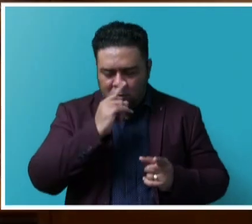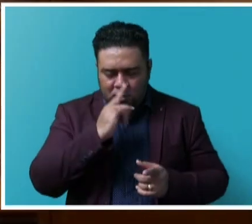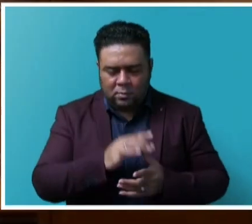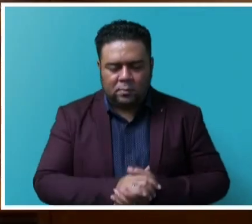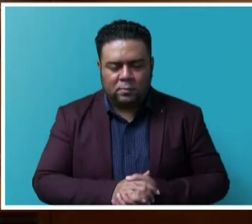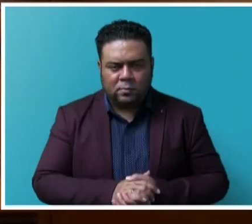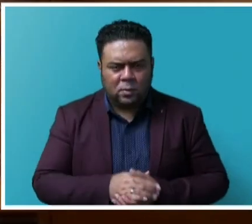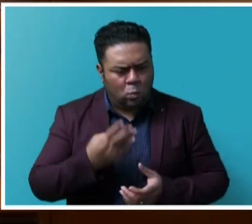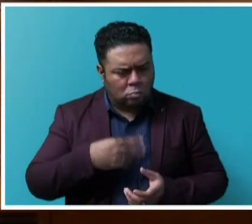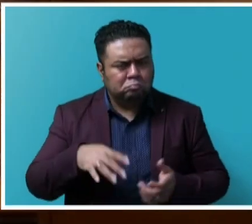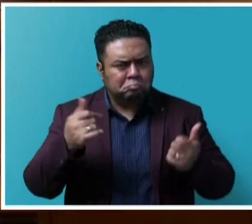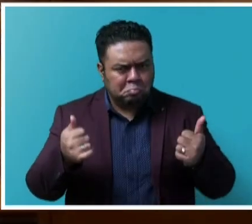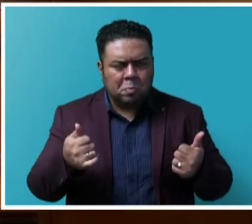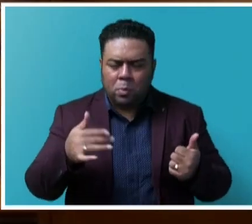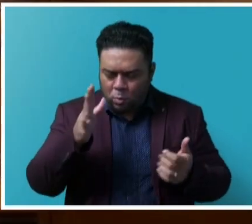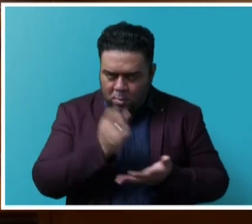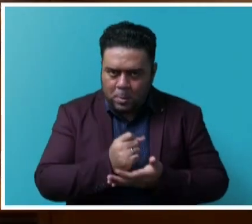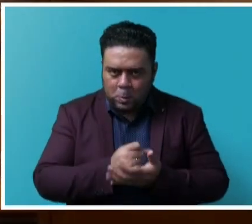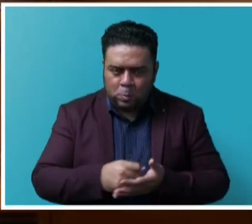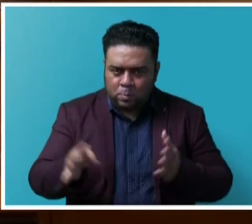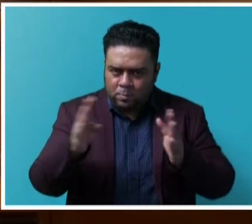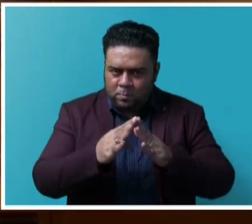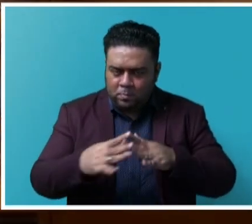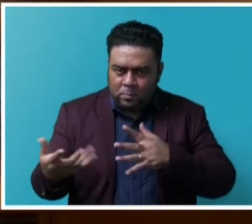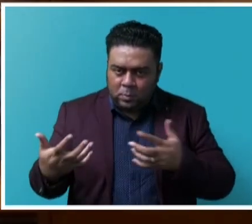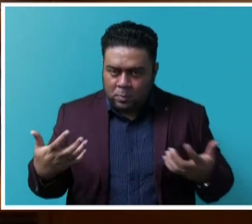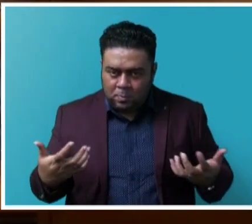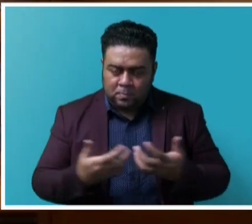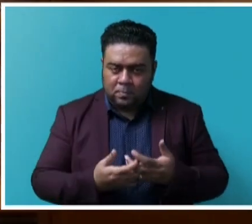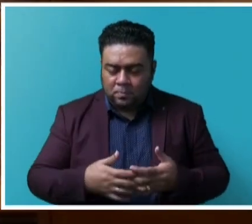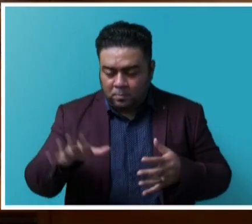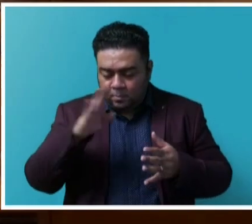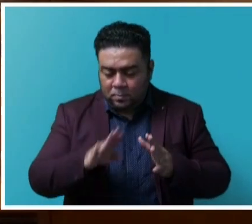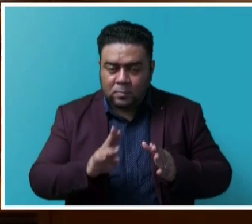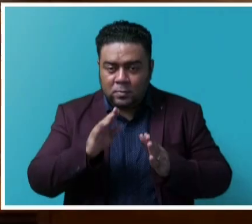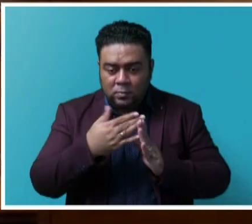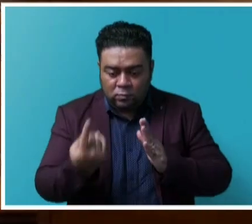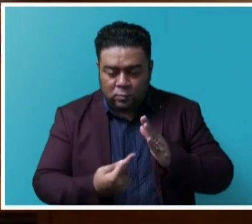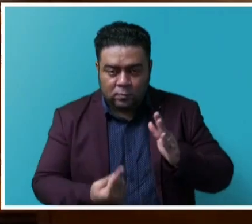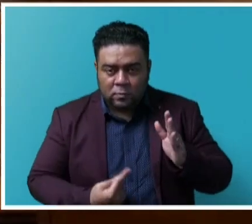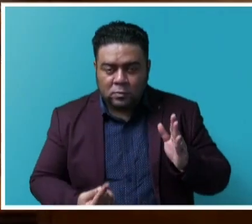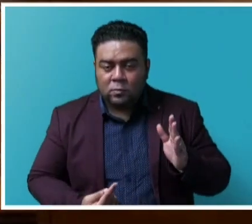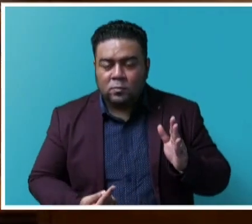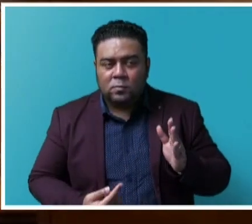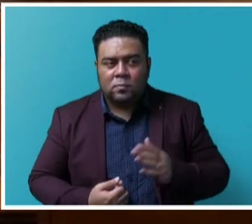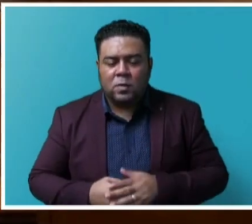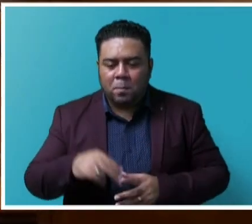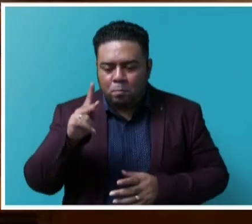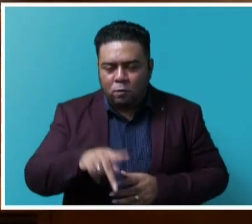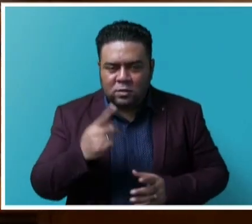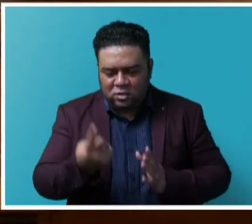We will ensure that there is equity to minimize the risk of our people falling into a vicious cycle of